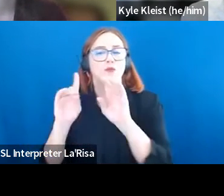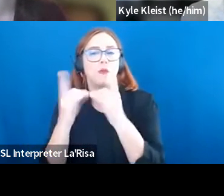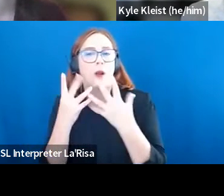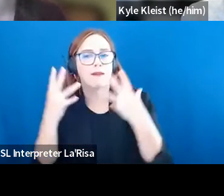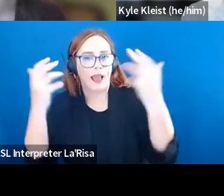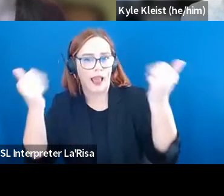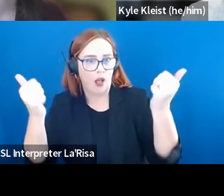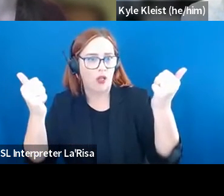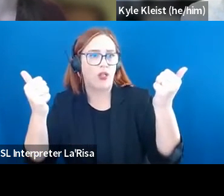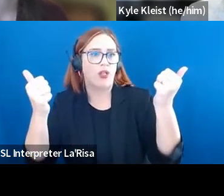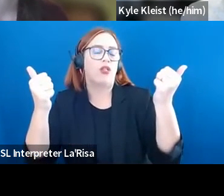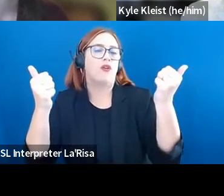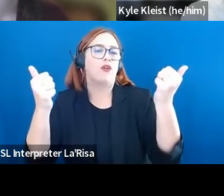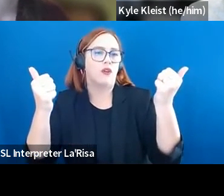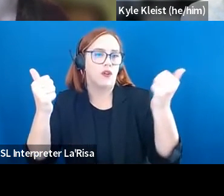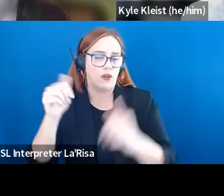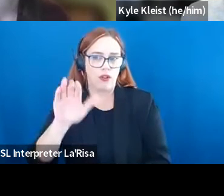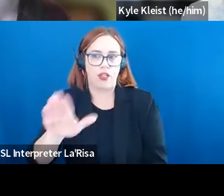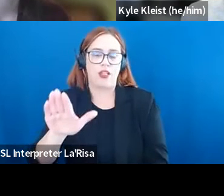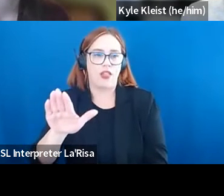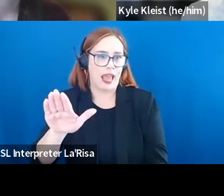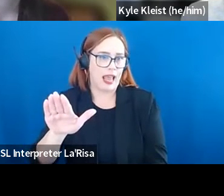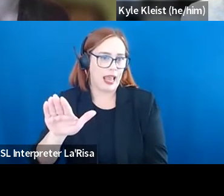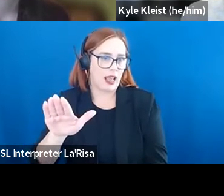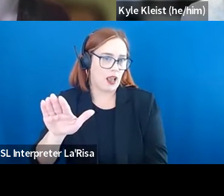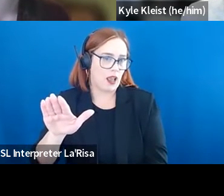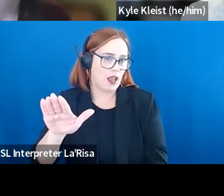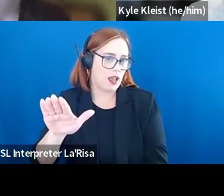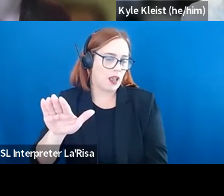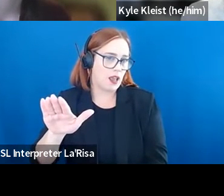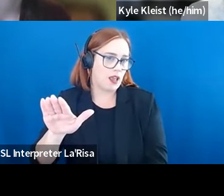the Department of Health is gaining lay people to teach these